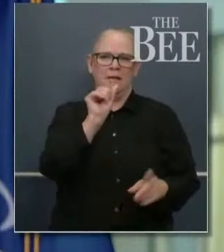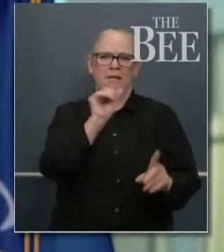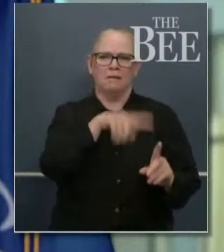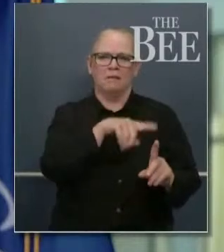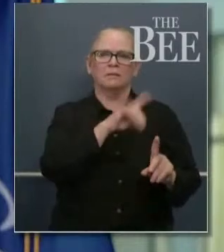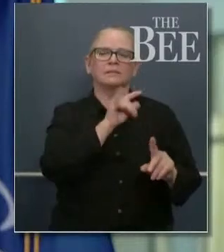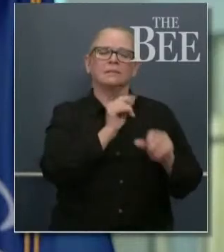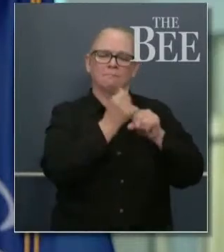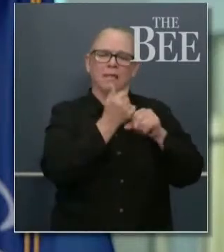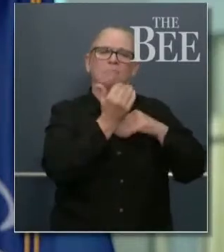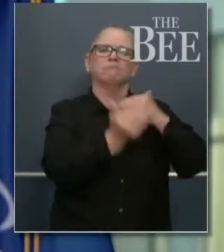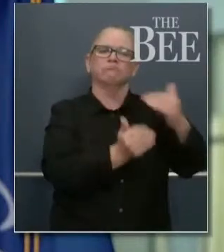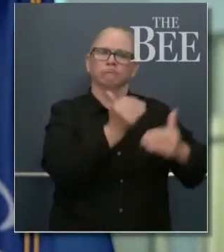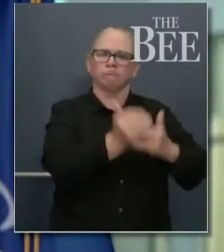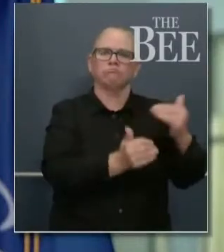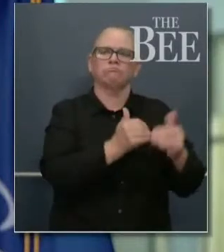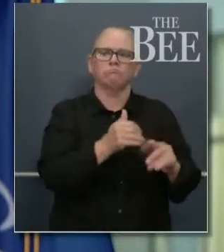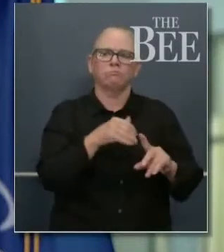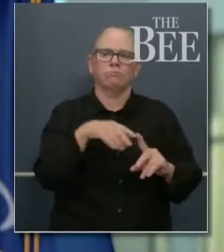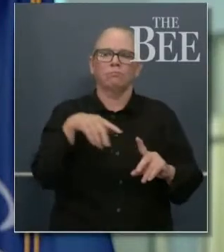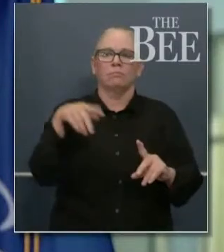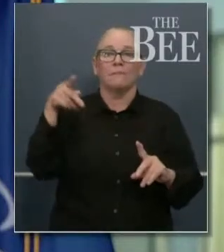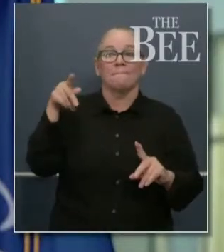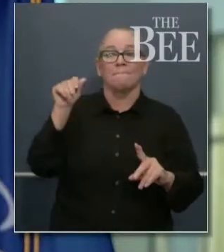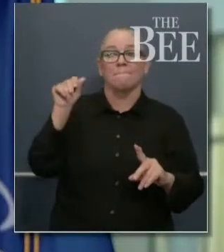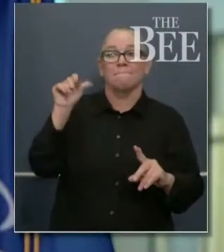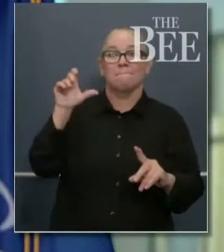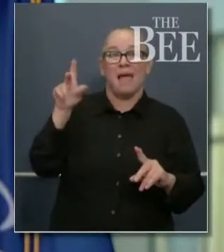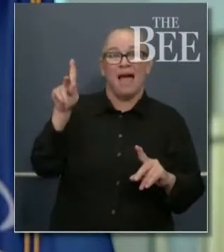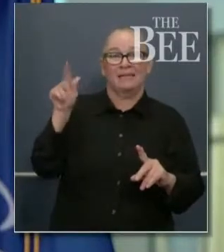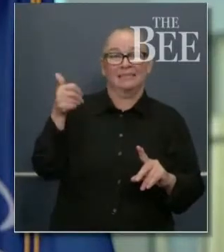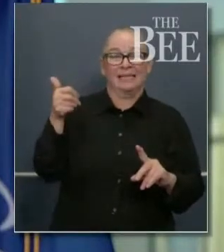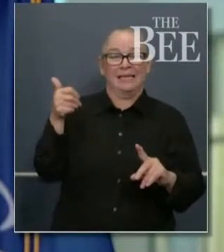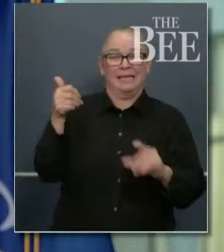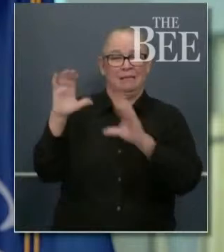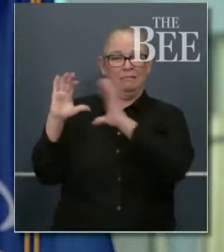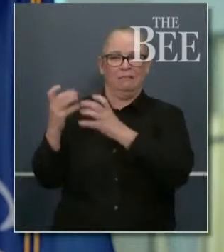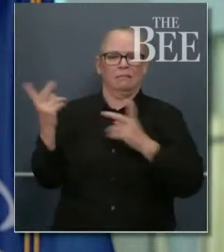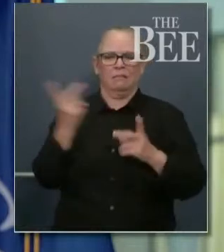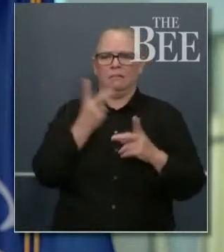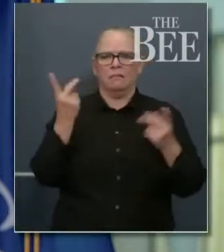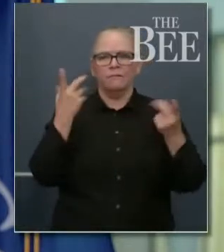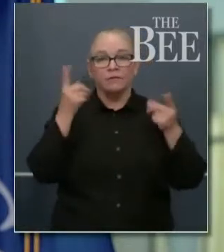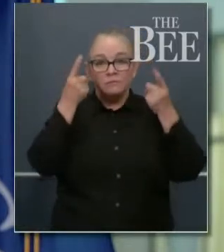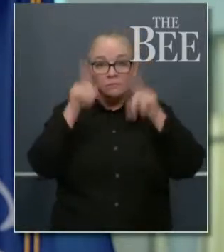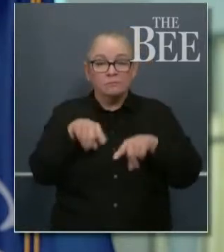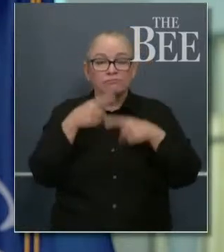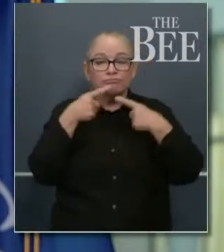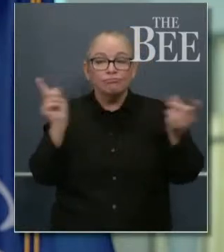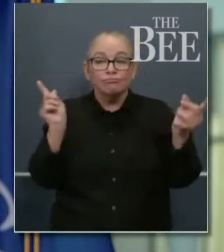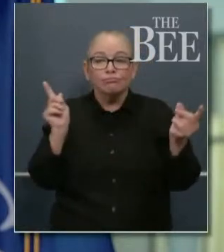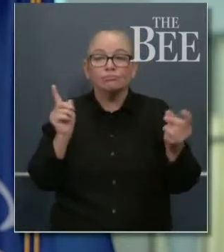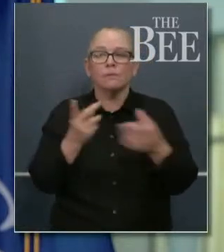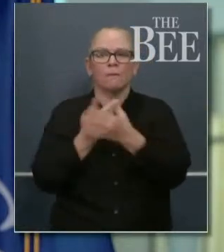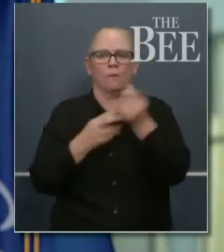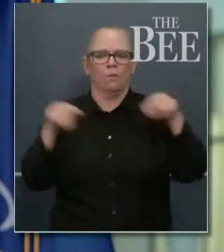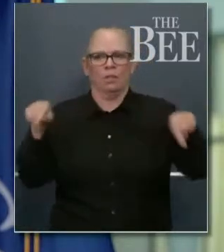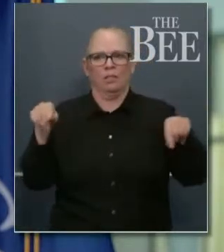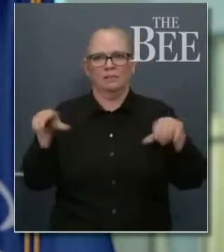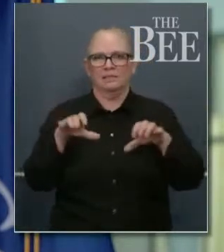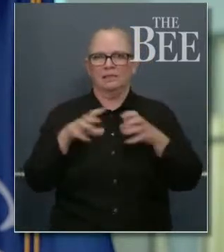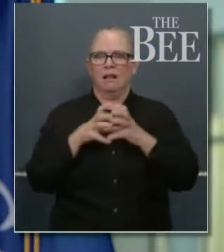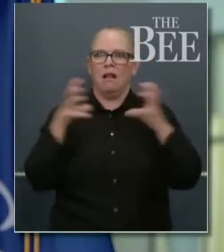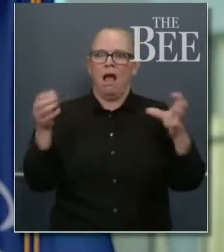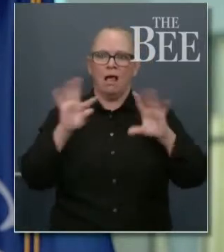be resuming, at least based on their announcement on October 23rd, they've made a lot of progress on testing. That was one of the